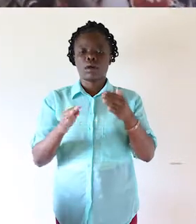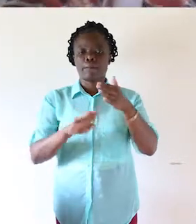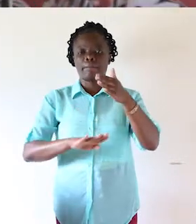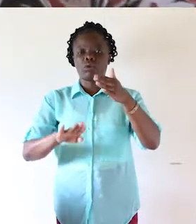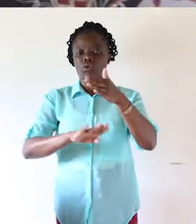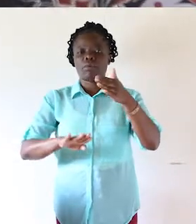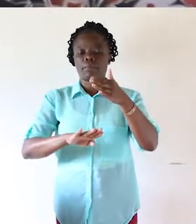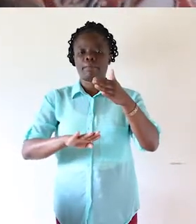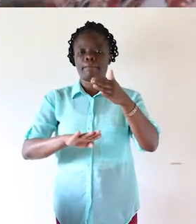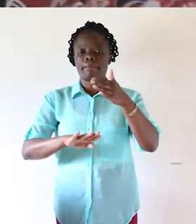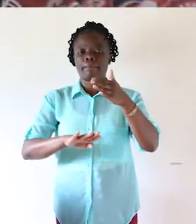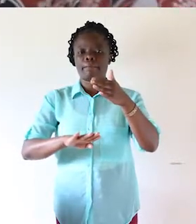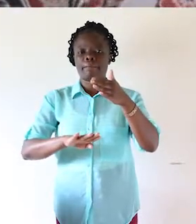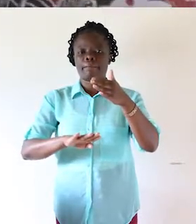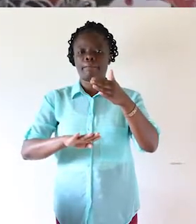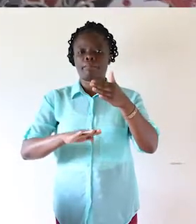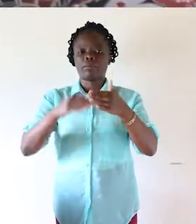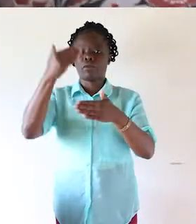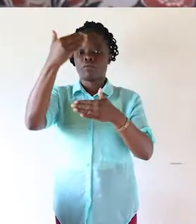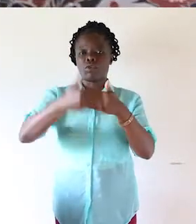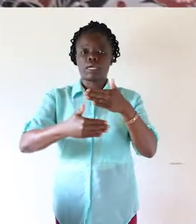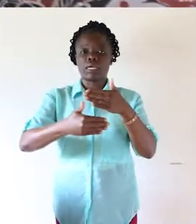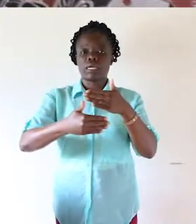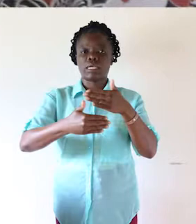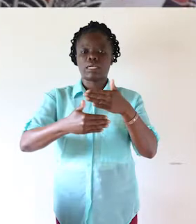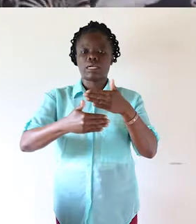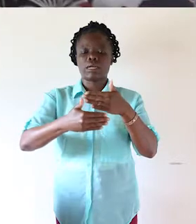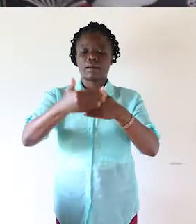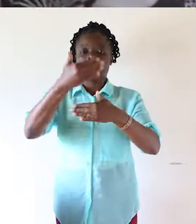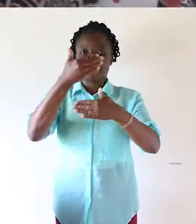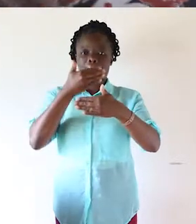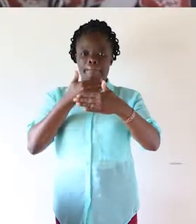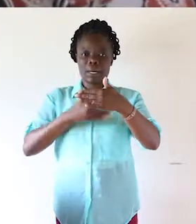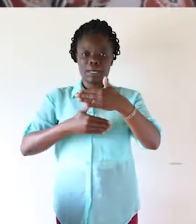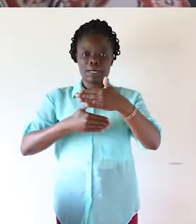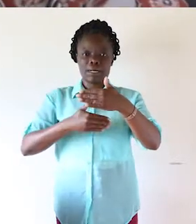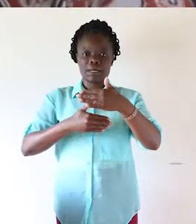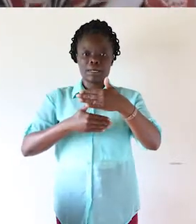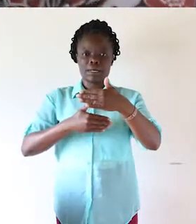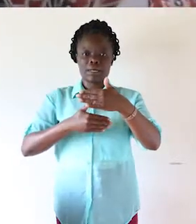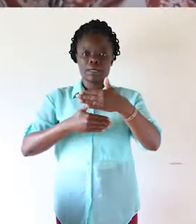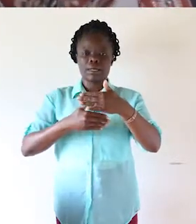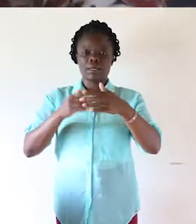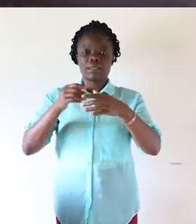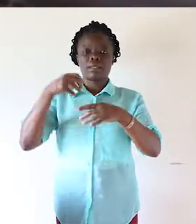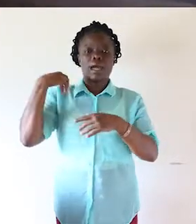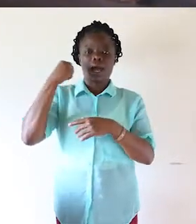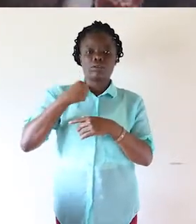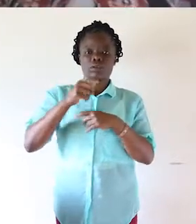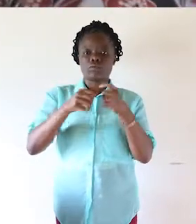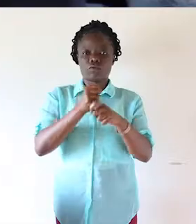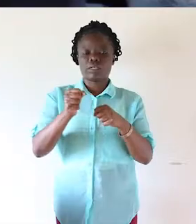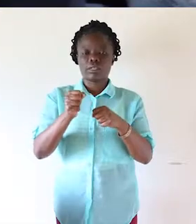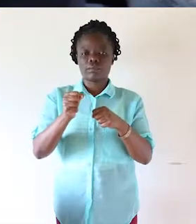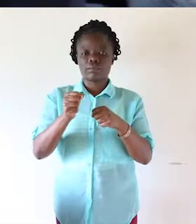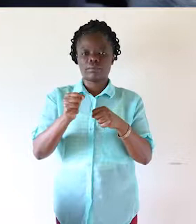Bottom piece, front piece, back piece, handle for